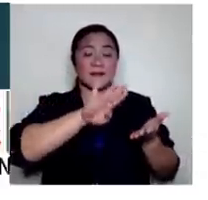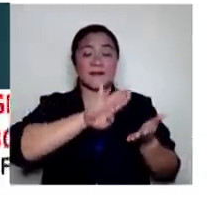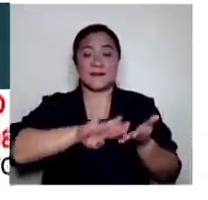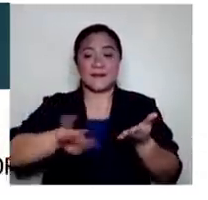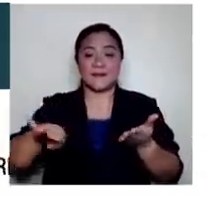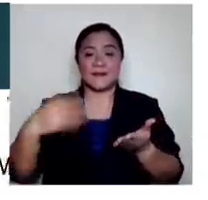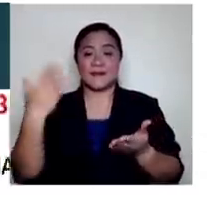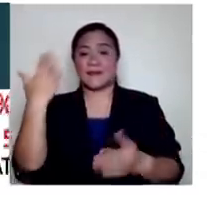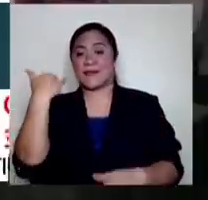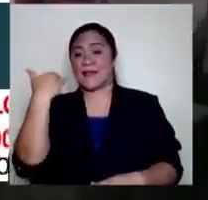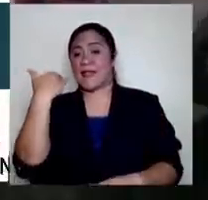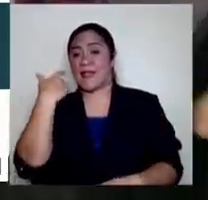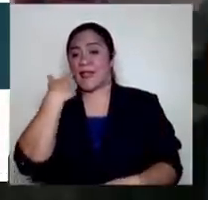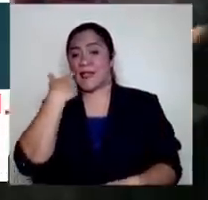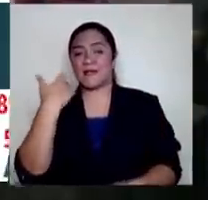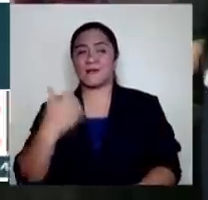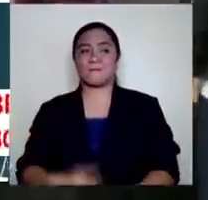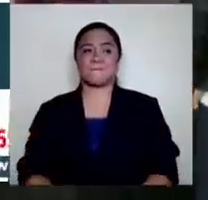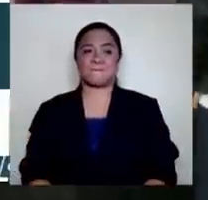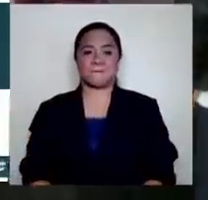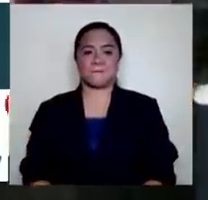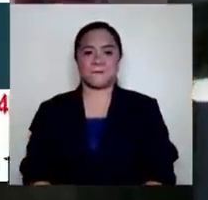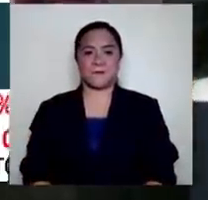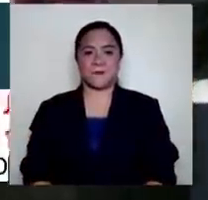expelled by